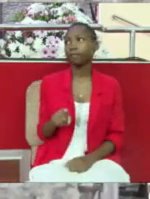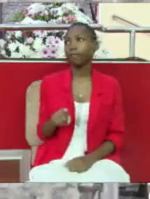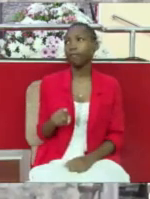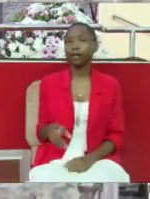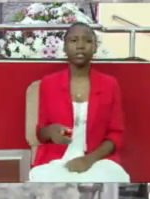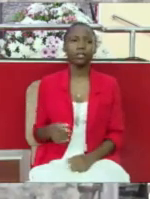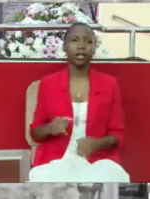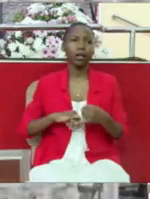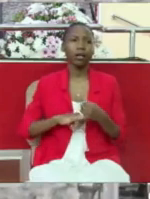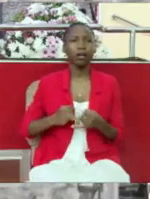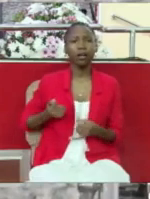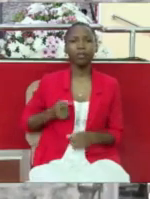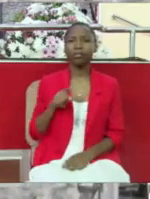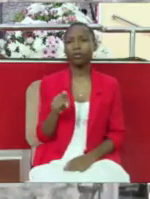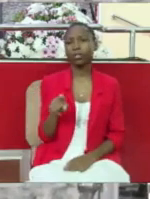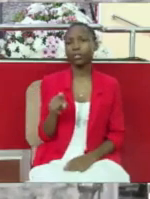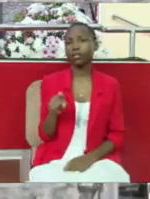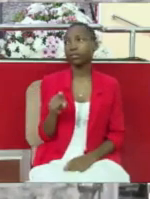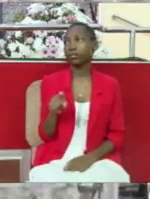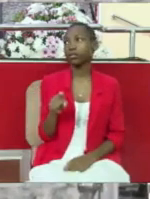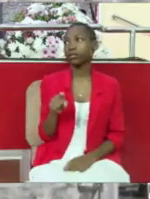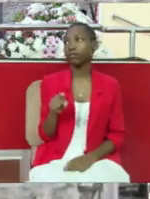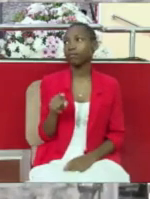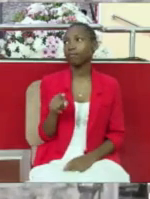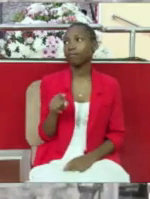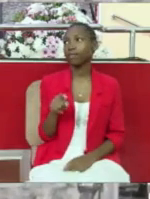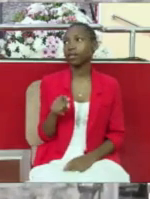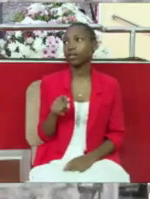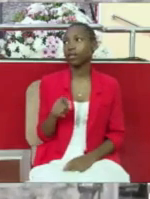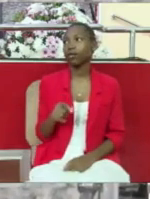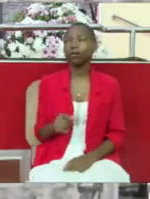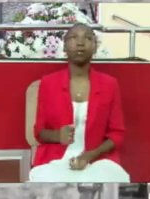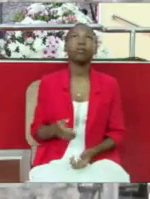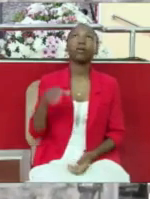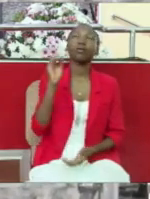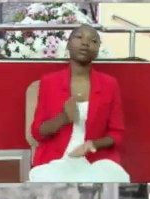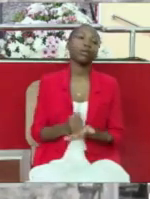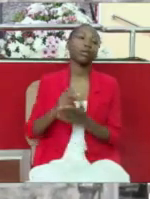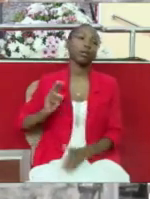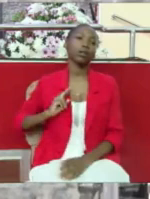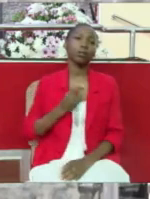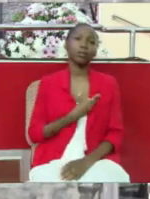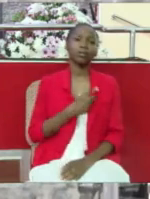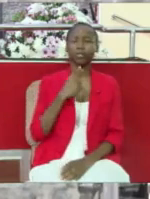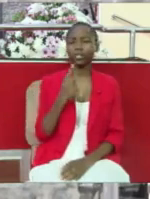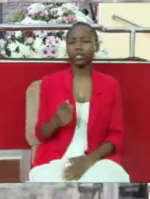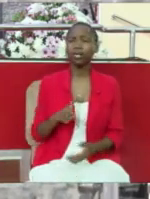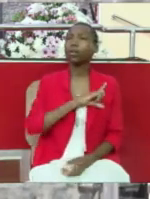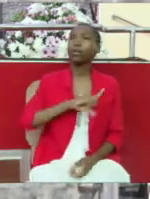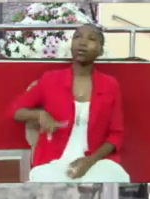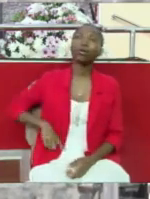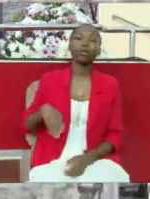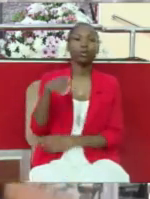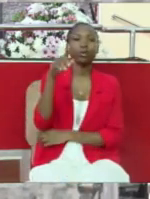it your hobbies? Ama ni uraibu wako? Oh, may God help us. Mungu atusaidie. That we can say, Lord, ili tuseme Bwana,